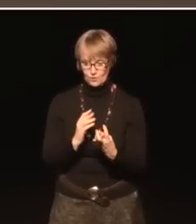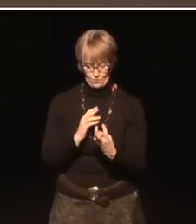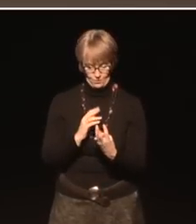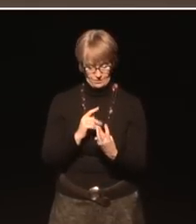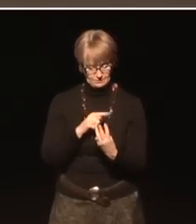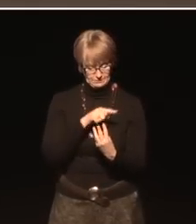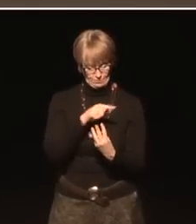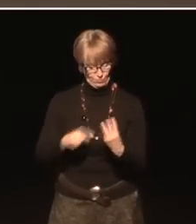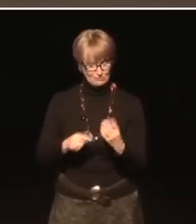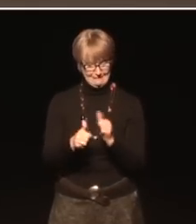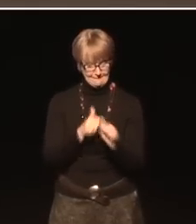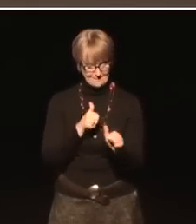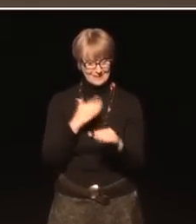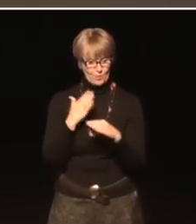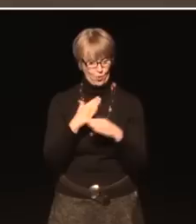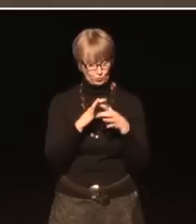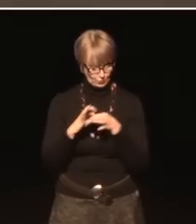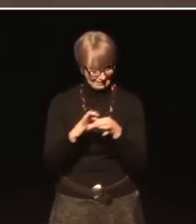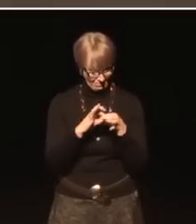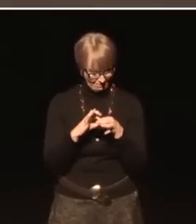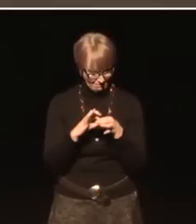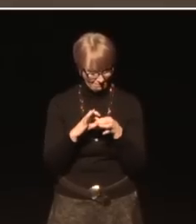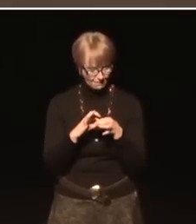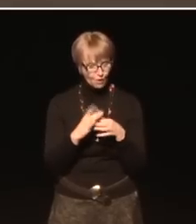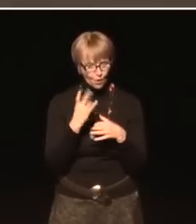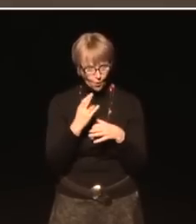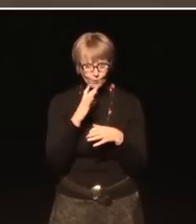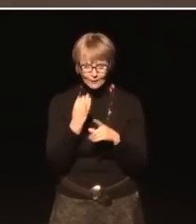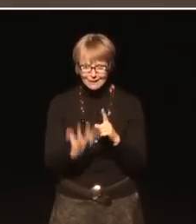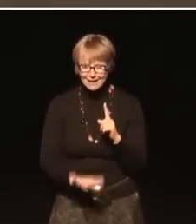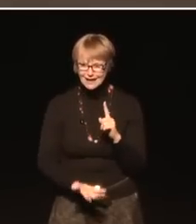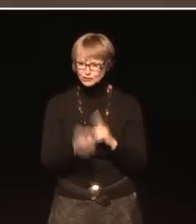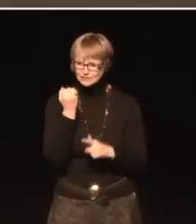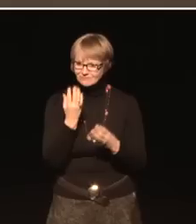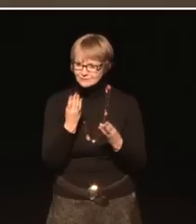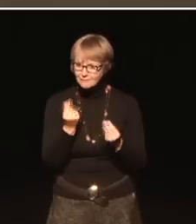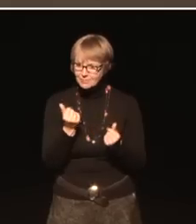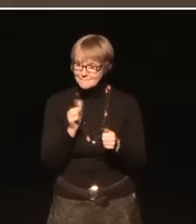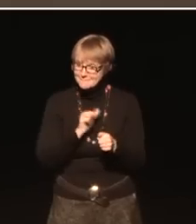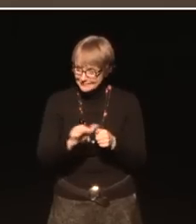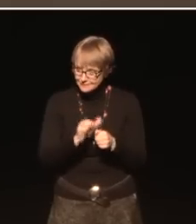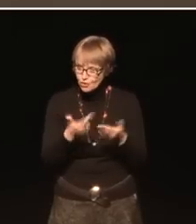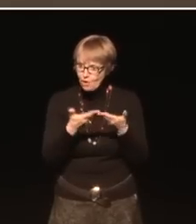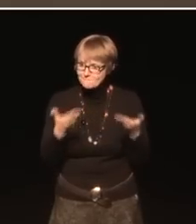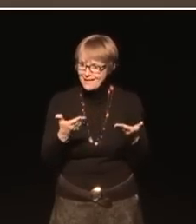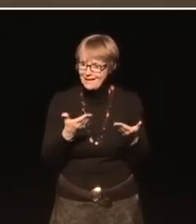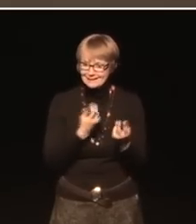companies that are working together achieve something that is much bigger than the parts of all of our three companies.